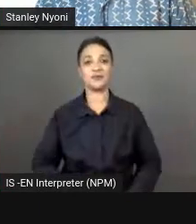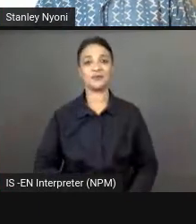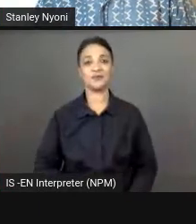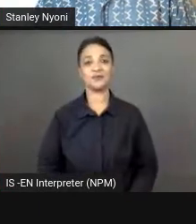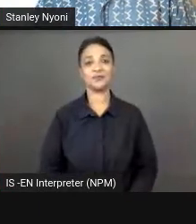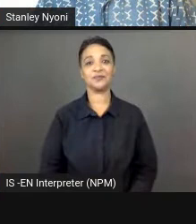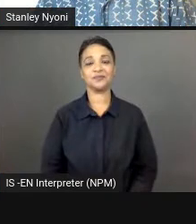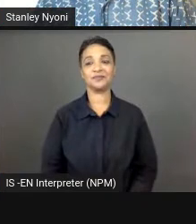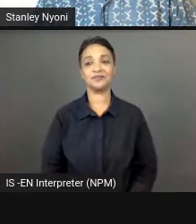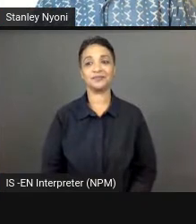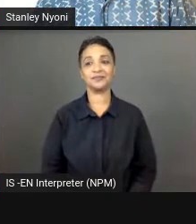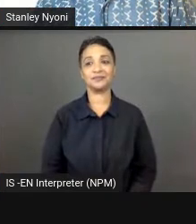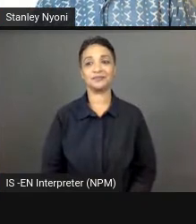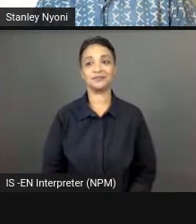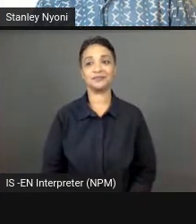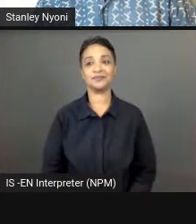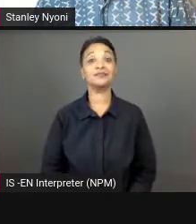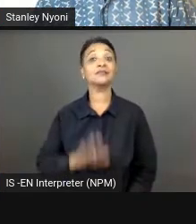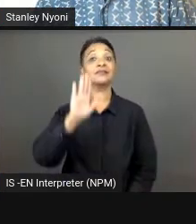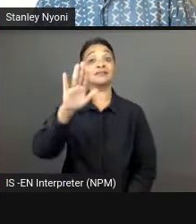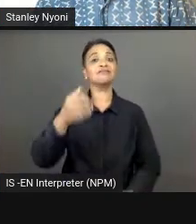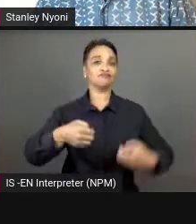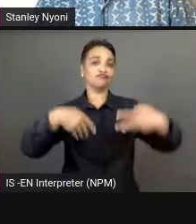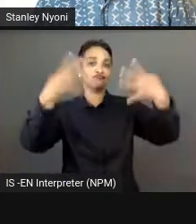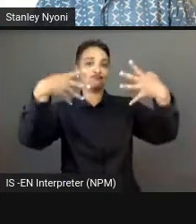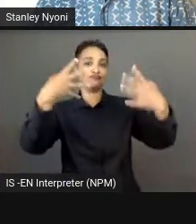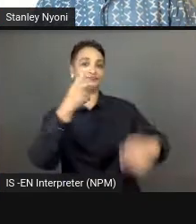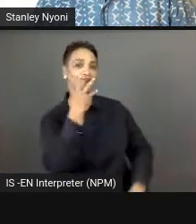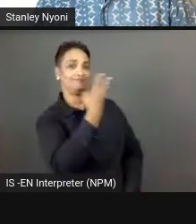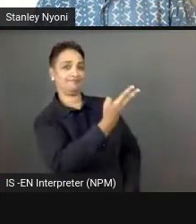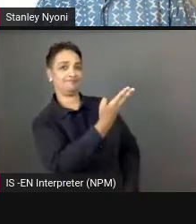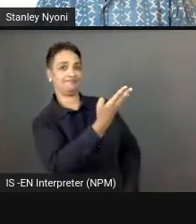So the instructions are on the screen.